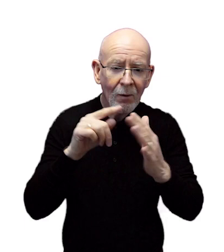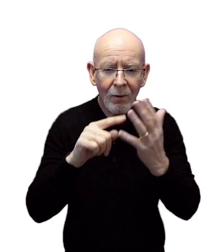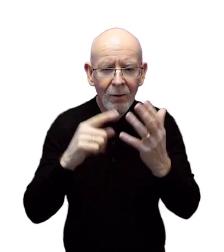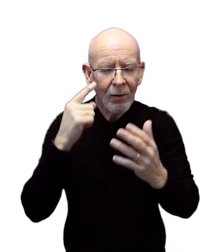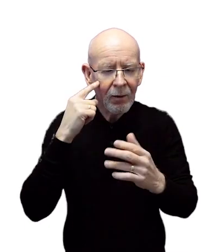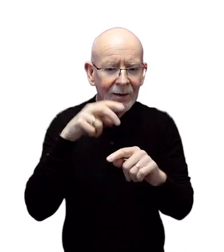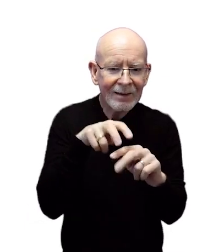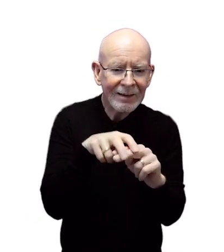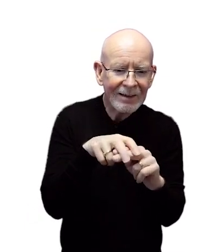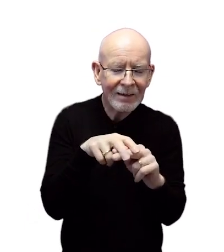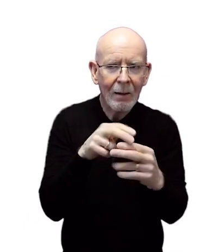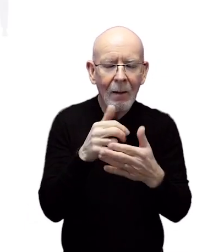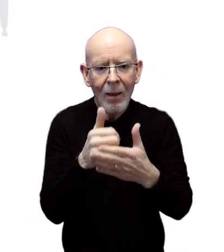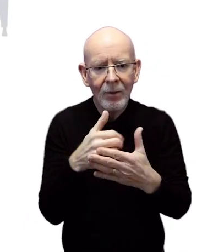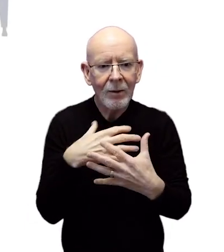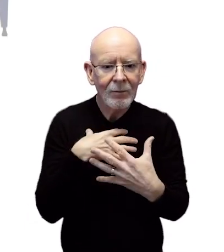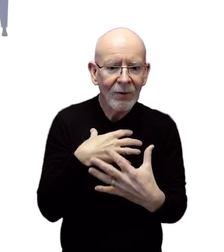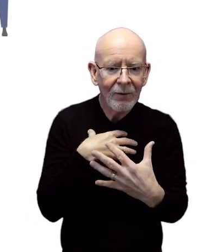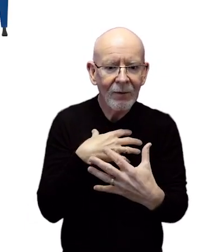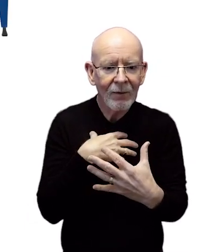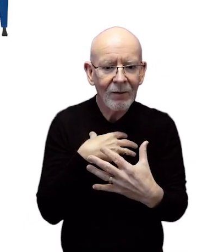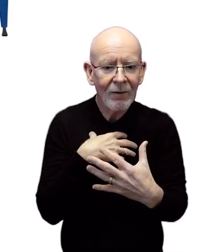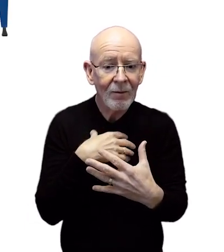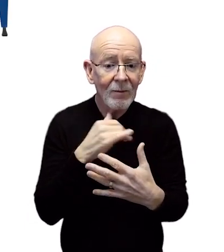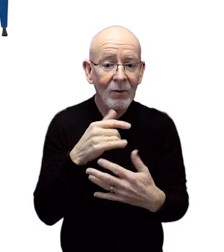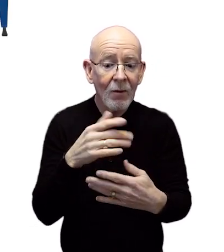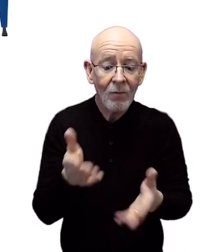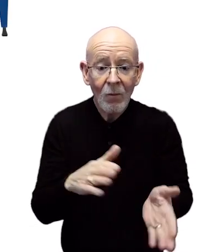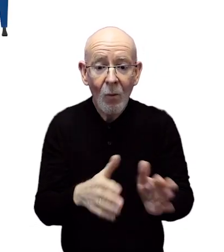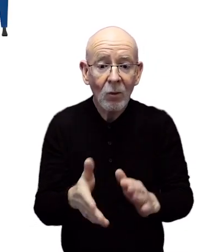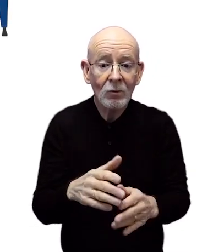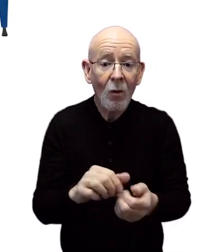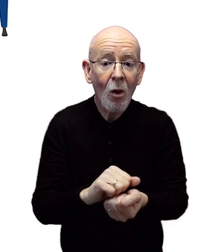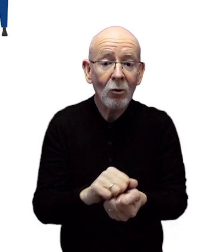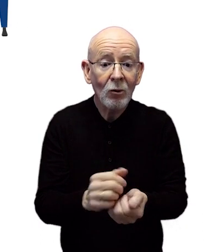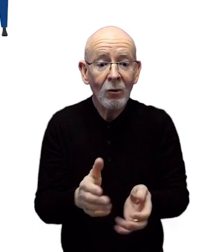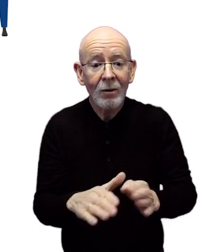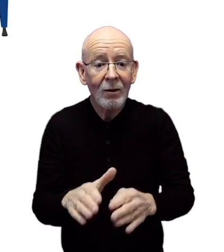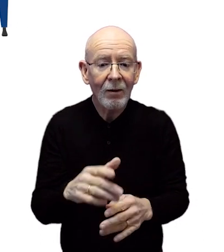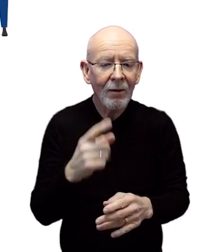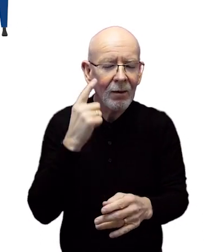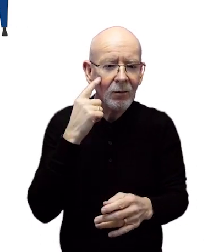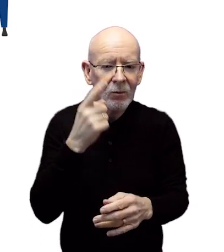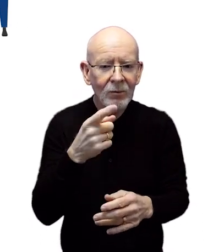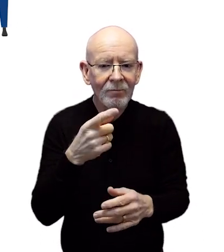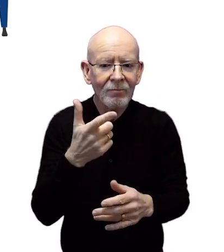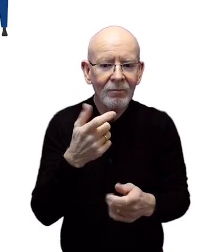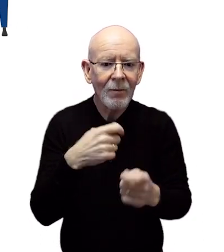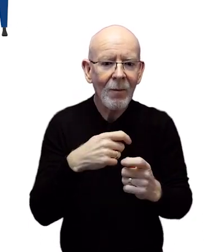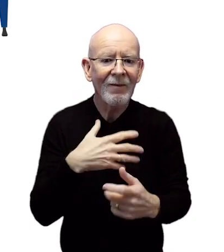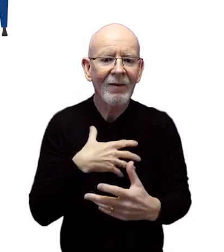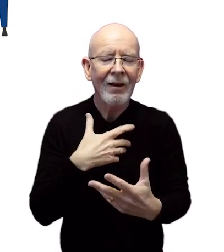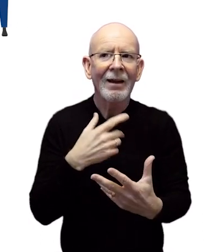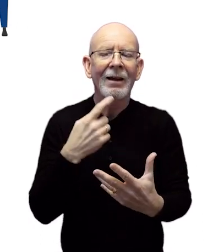sitting for some tasks to help you manage them for longer, such as folding laundry. Think about your positions of ease if you need to